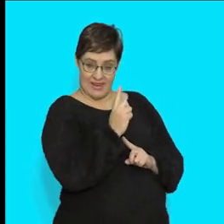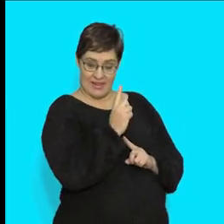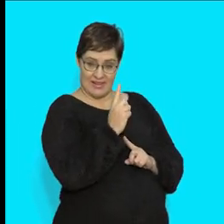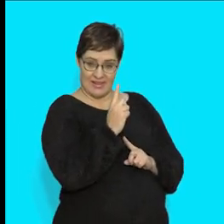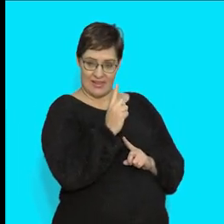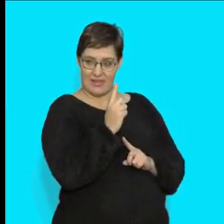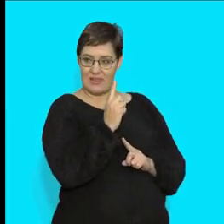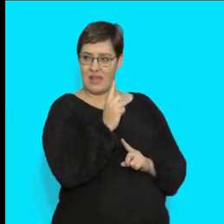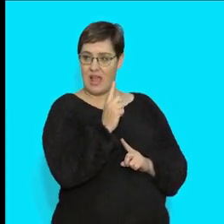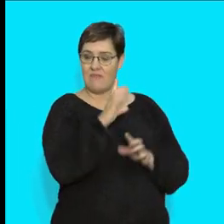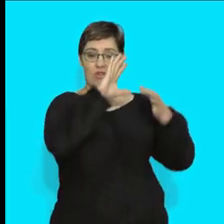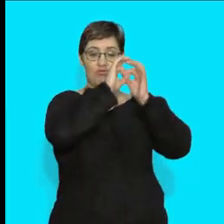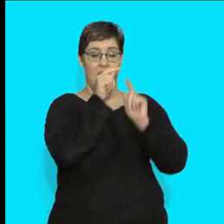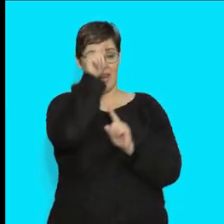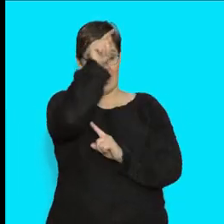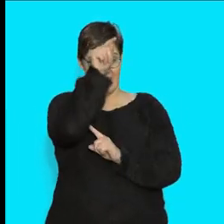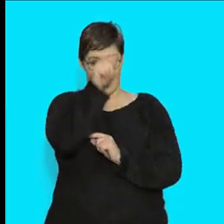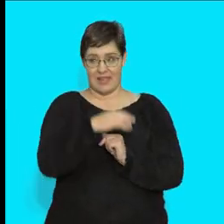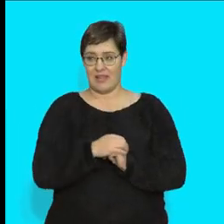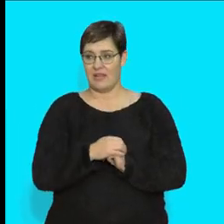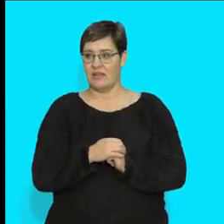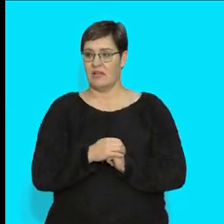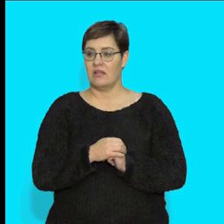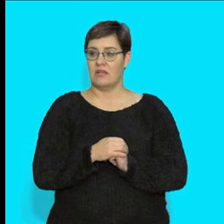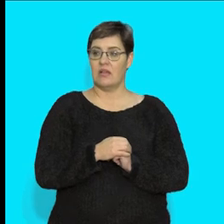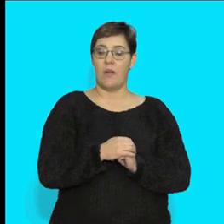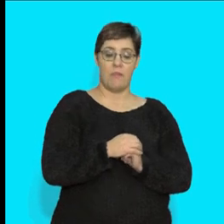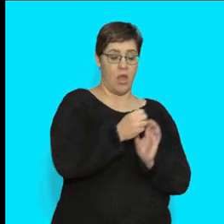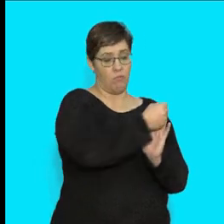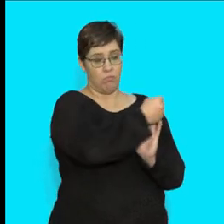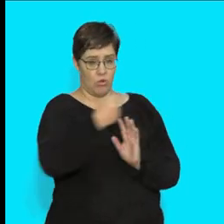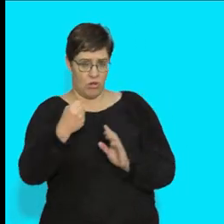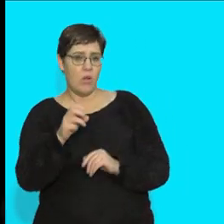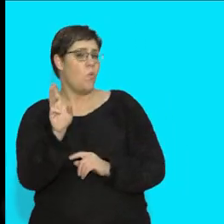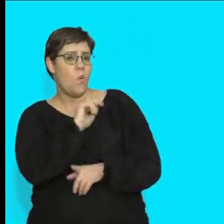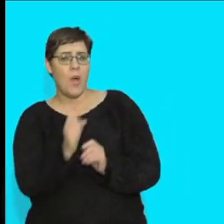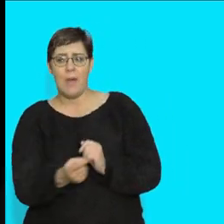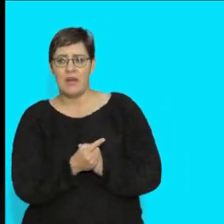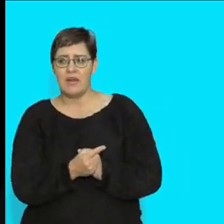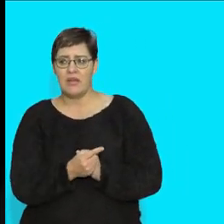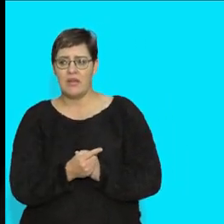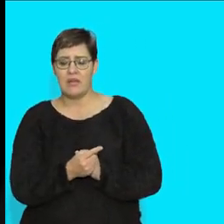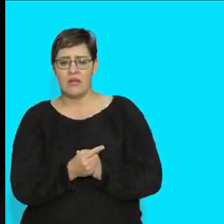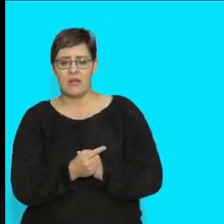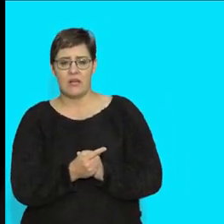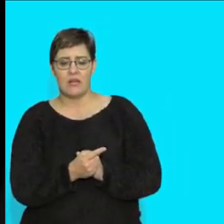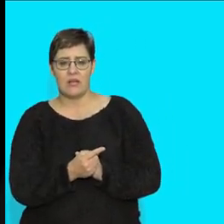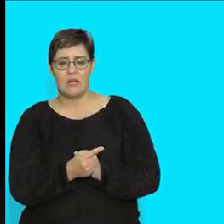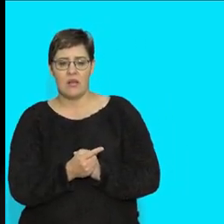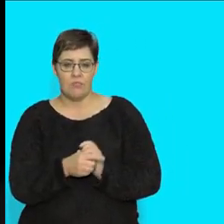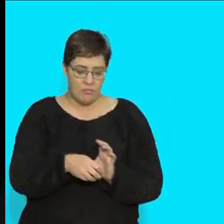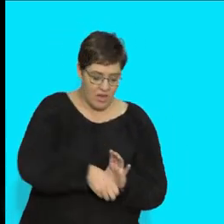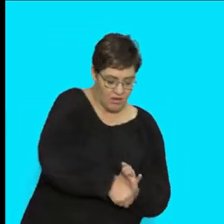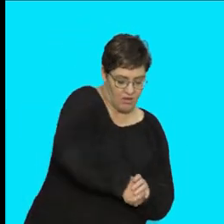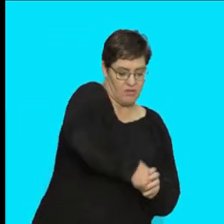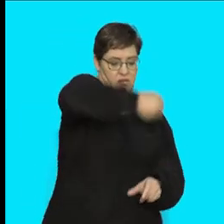chain over here. If I pull this chain, what happens to this? I pull it up. So if